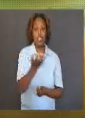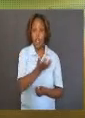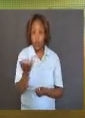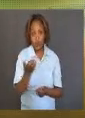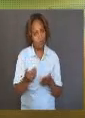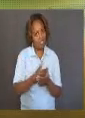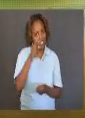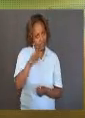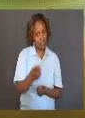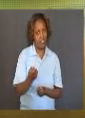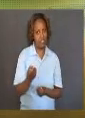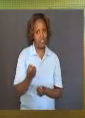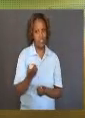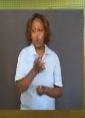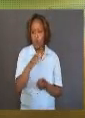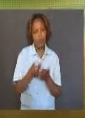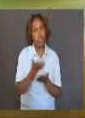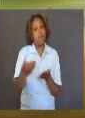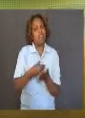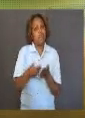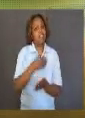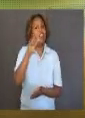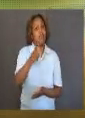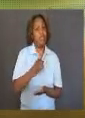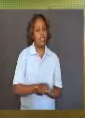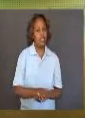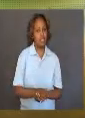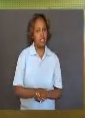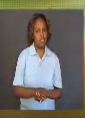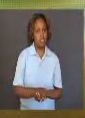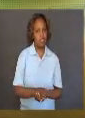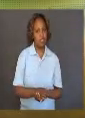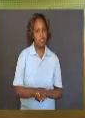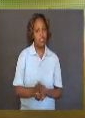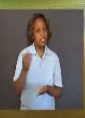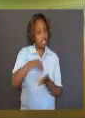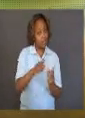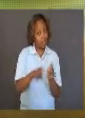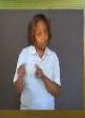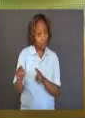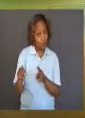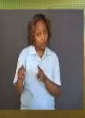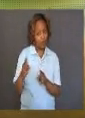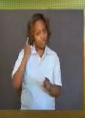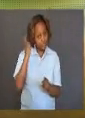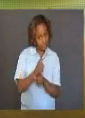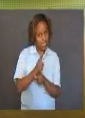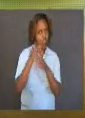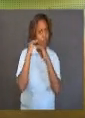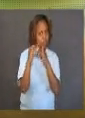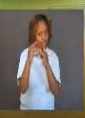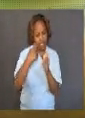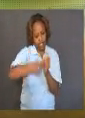and equipment. I must be sure to pay the right amount